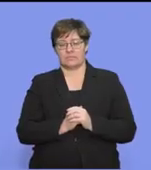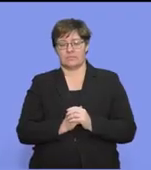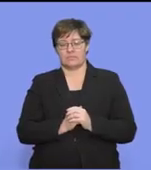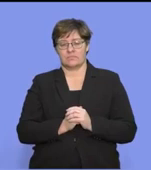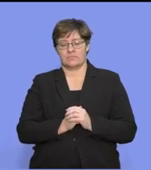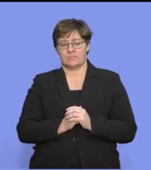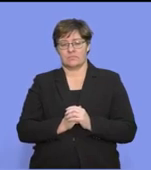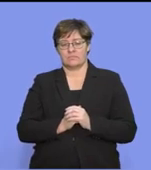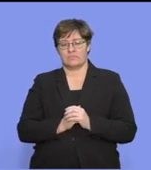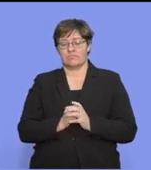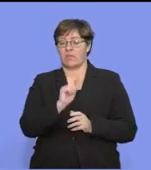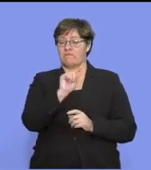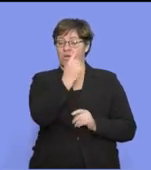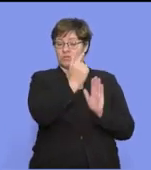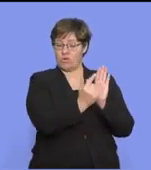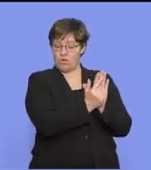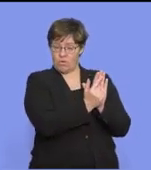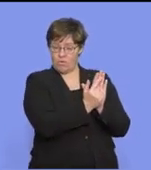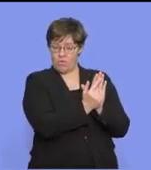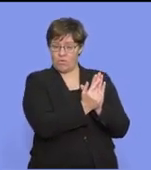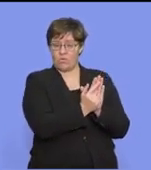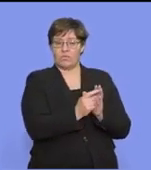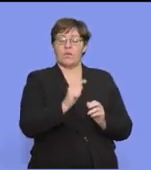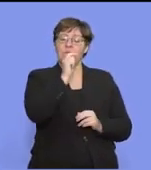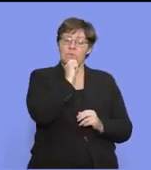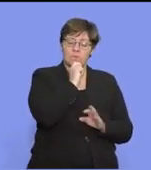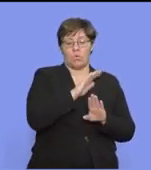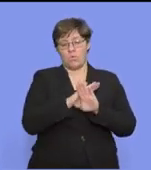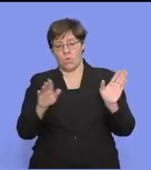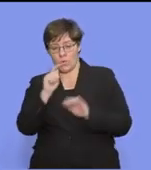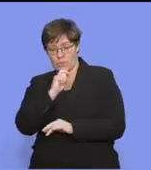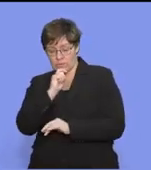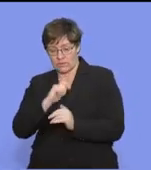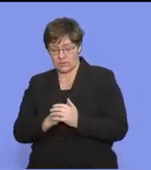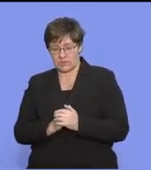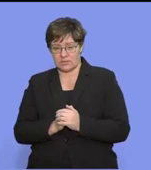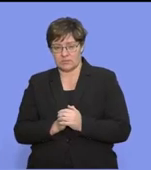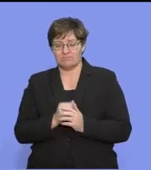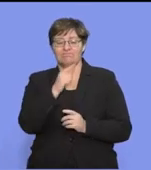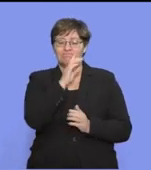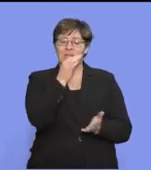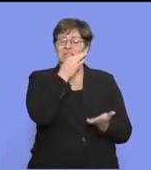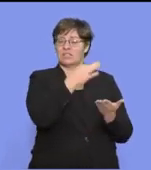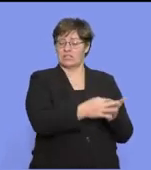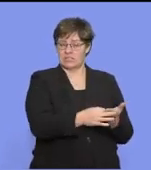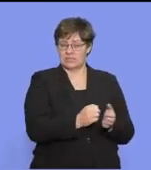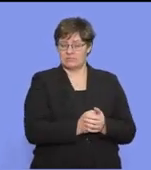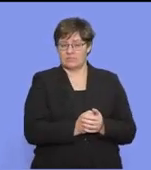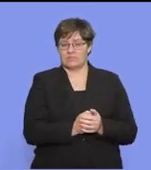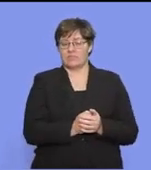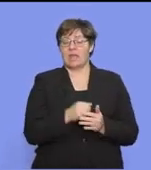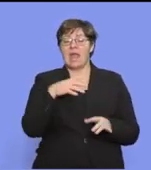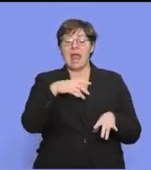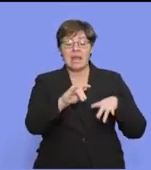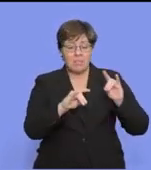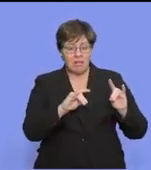All right, so the first law, the law of use and disuse, what Lamarck suggested is that